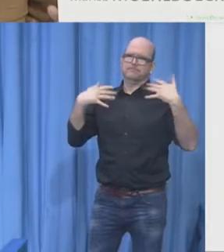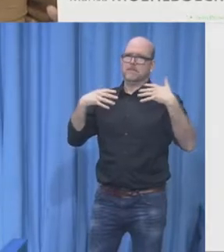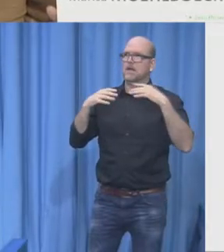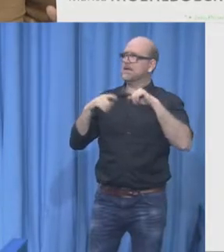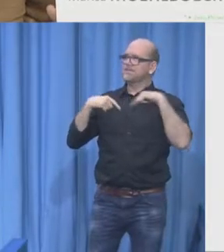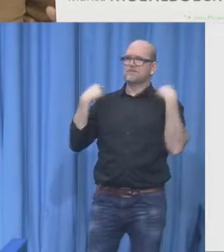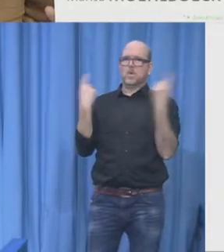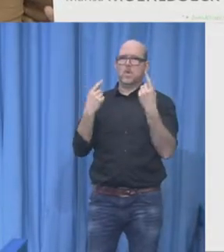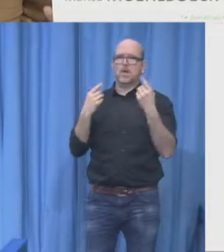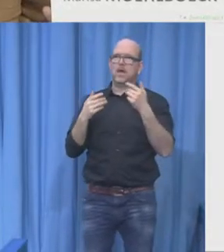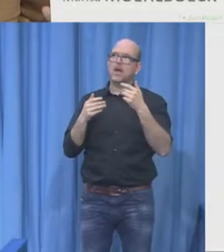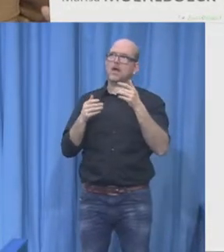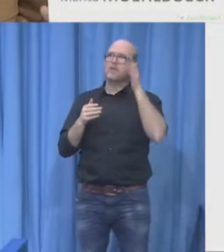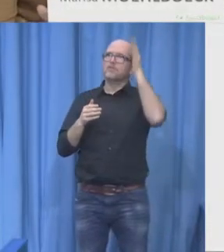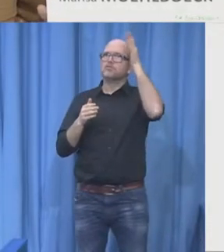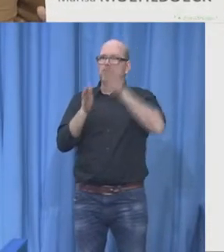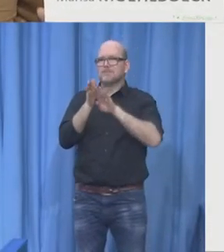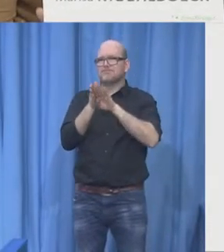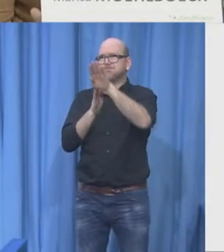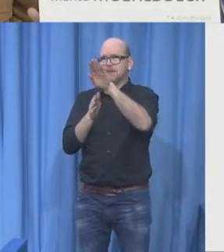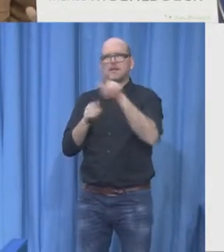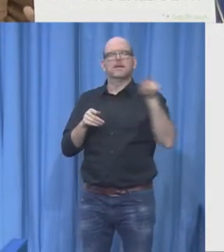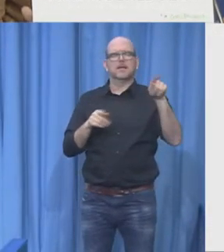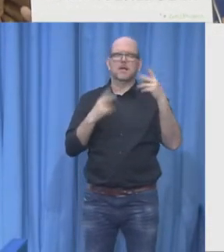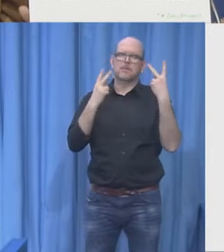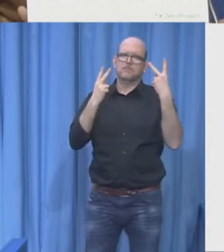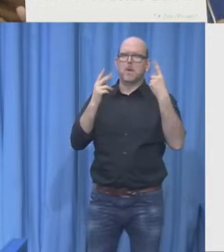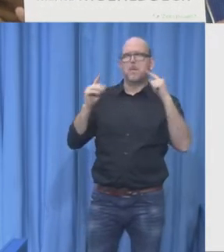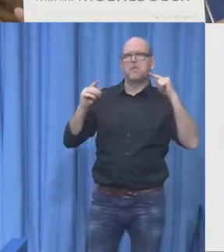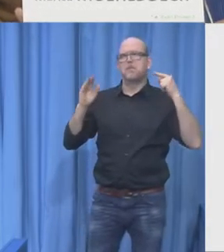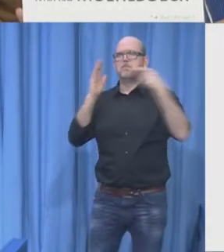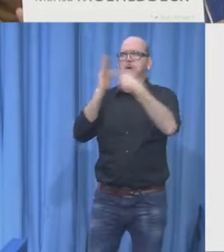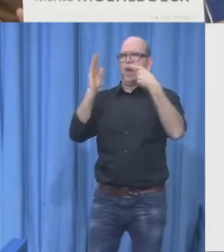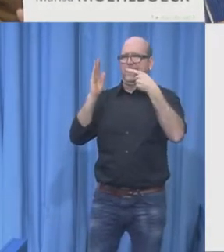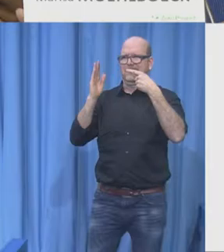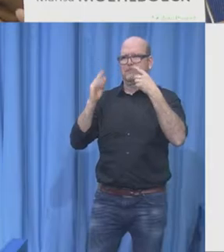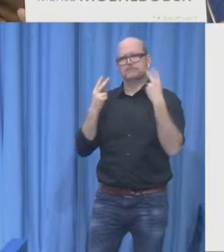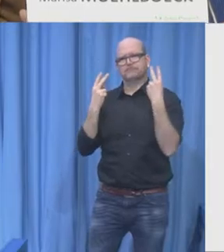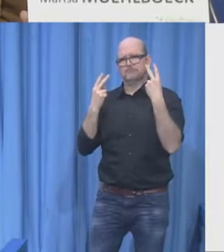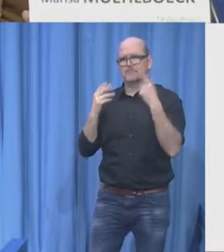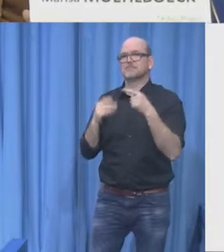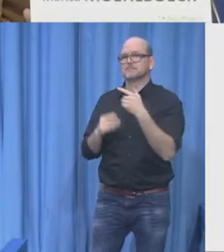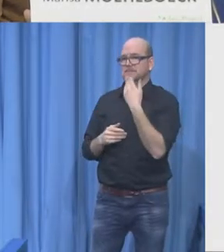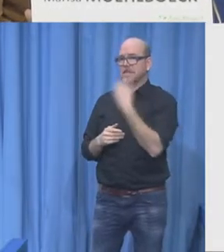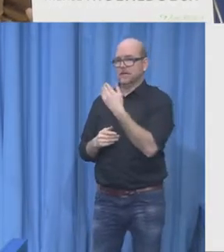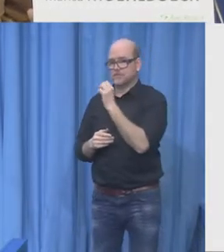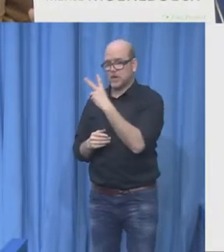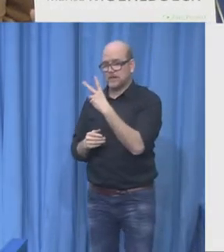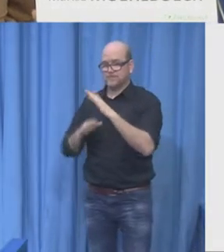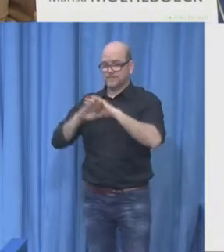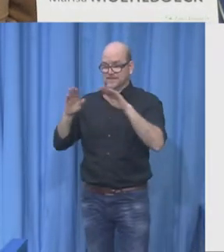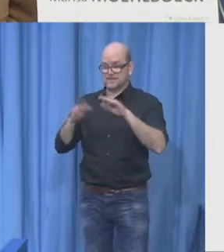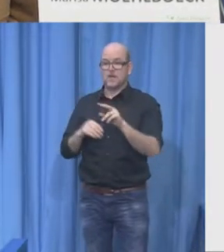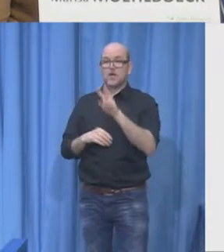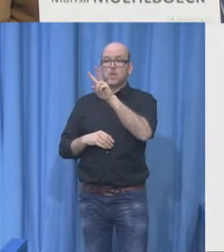project at that point. And in the middle of 2015, the franchise contract was closed.